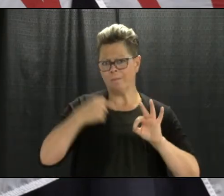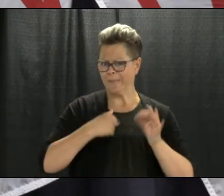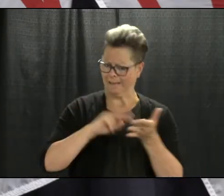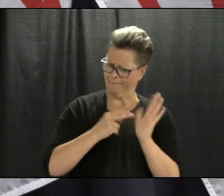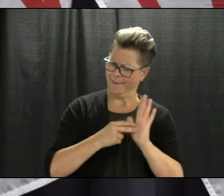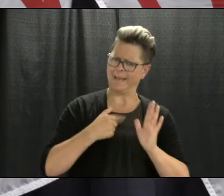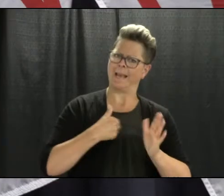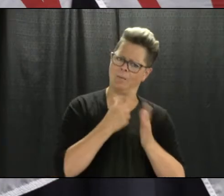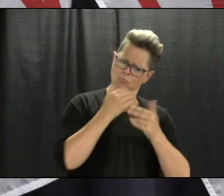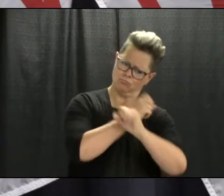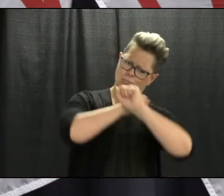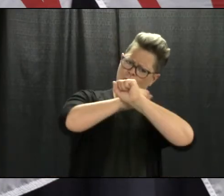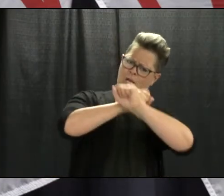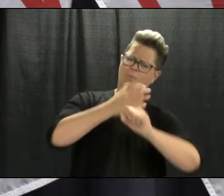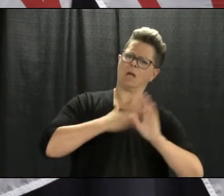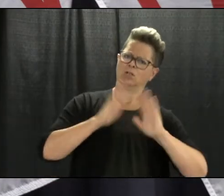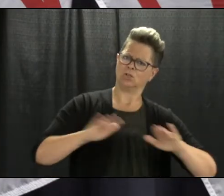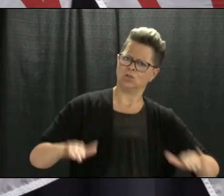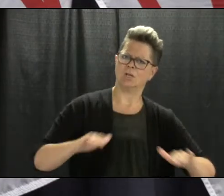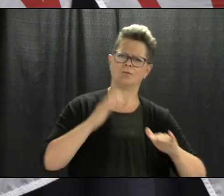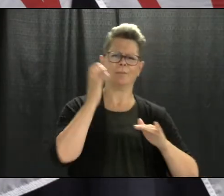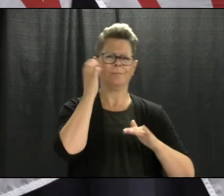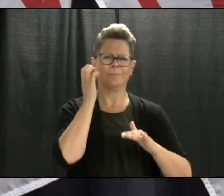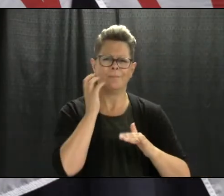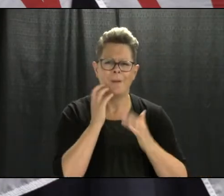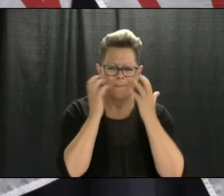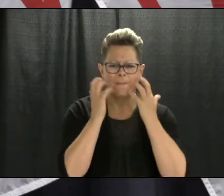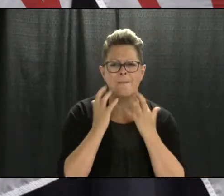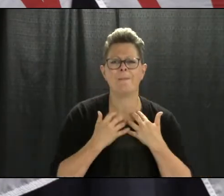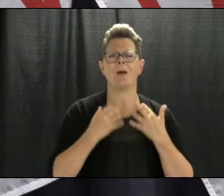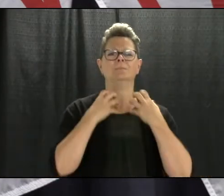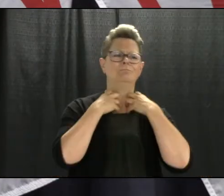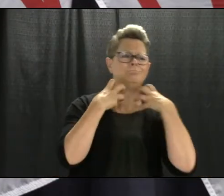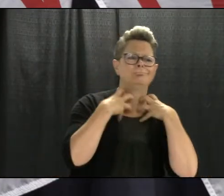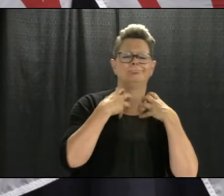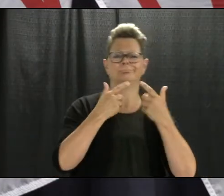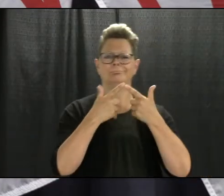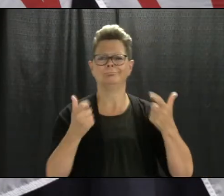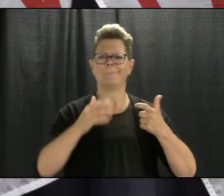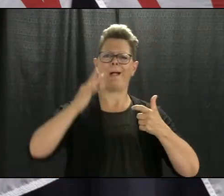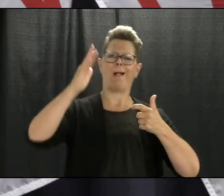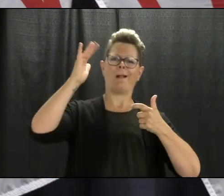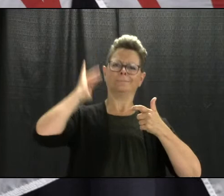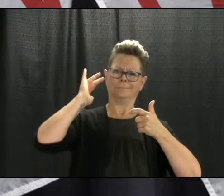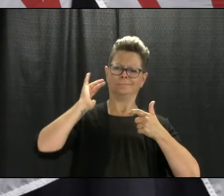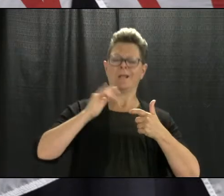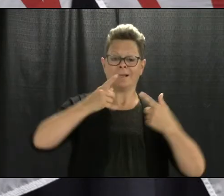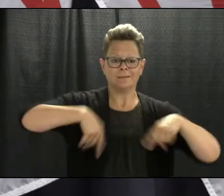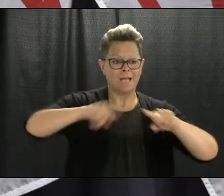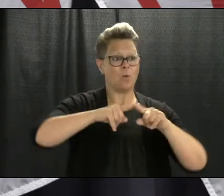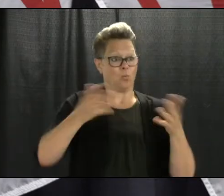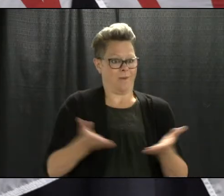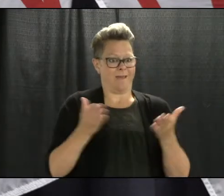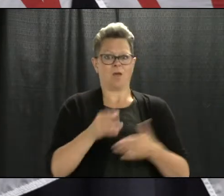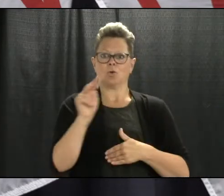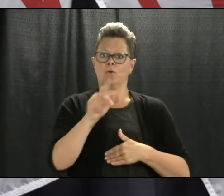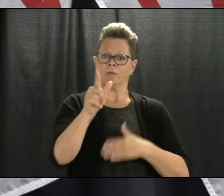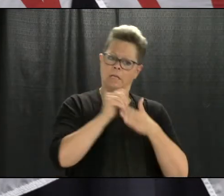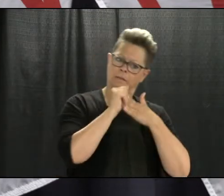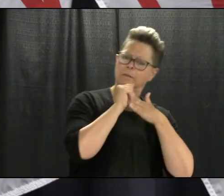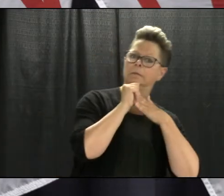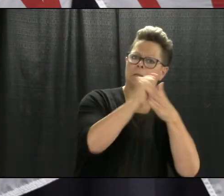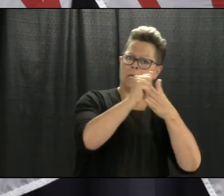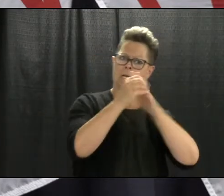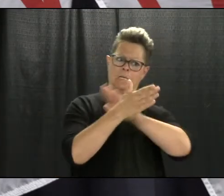them from serious illnesses such as measles, mumps, rubella, and polio. In Newfoundland and Labrador, we are leaders in the country in administering childhood